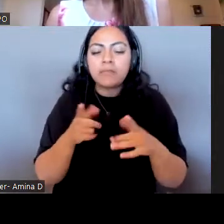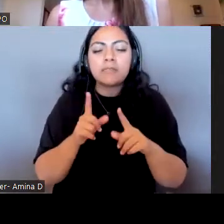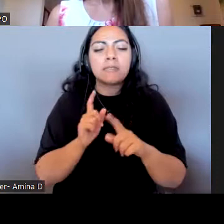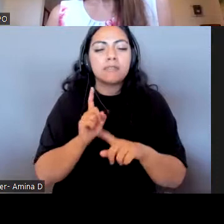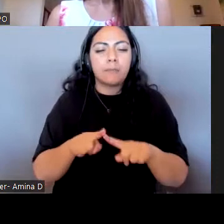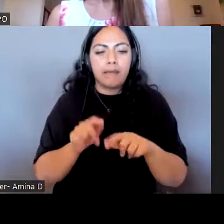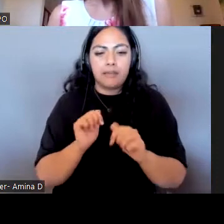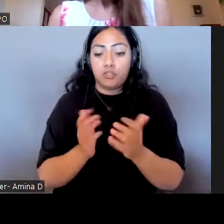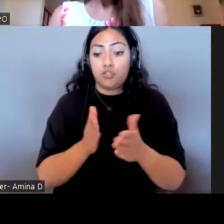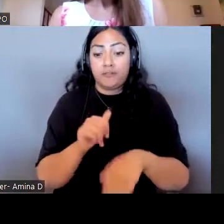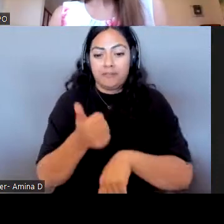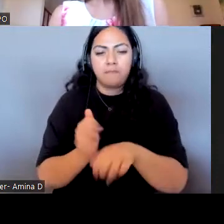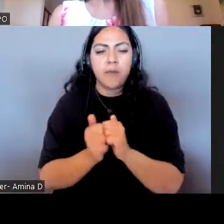up.